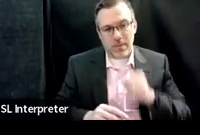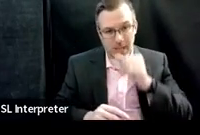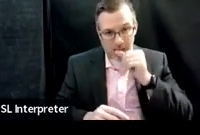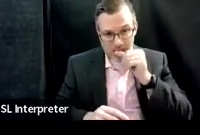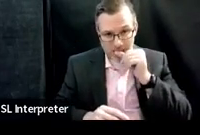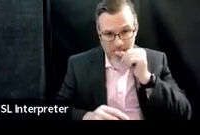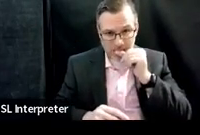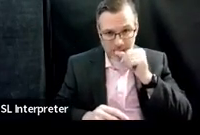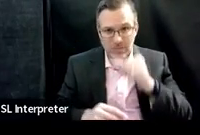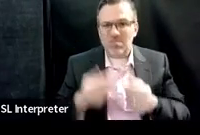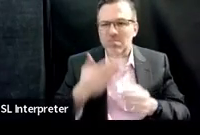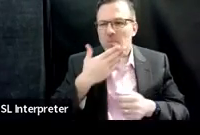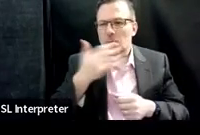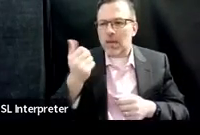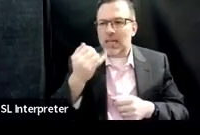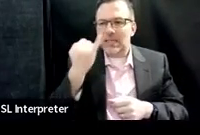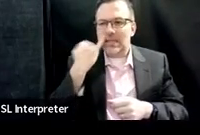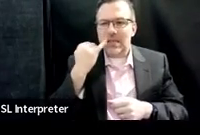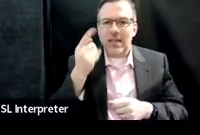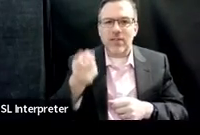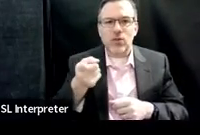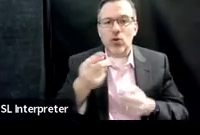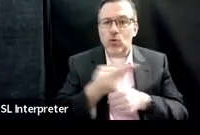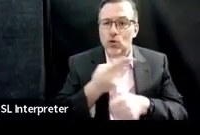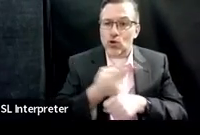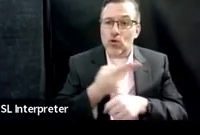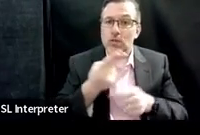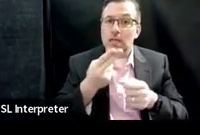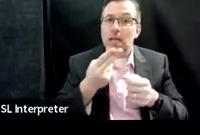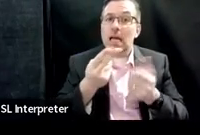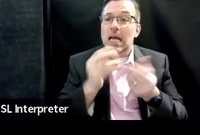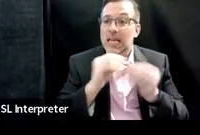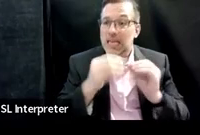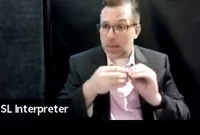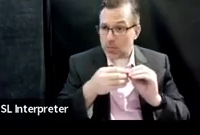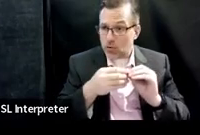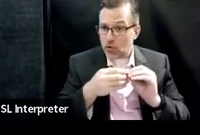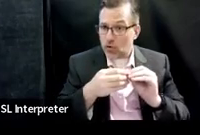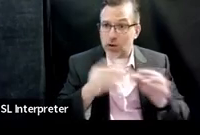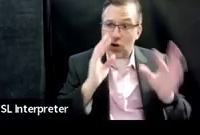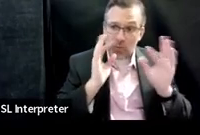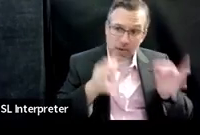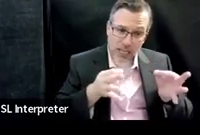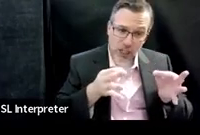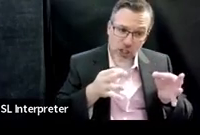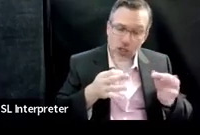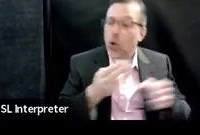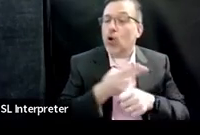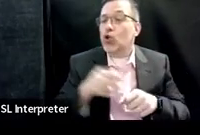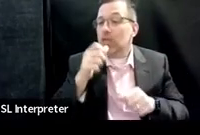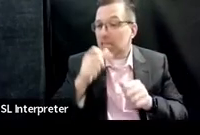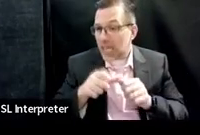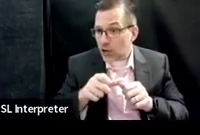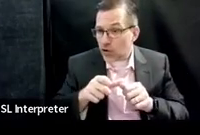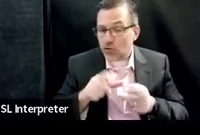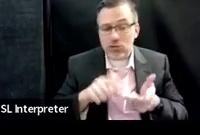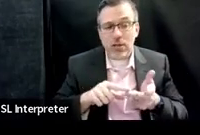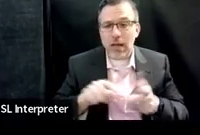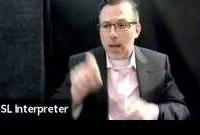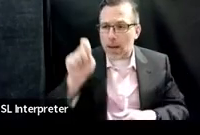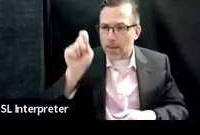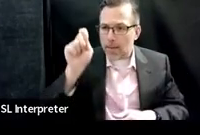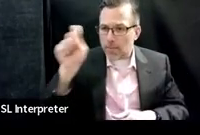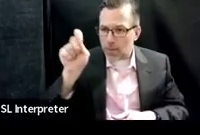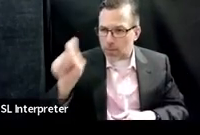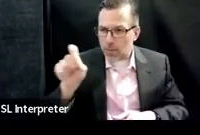easiest if it's broken down either like if you number the determinations or if you give them letters or bullets, some way to kind of